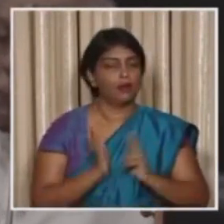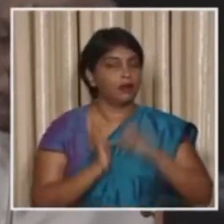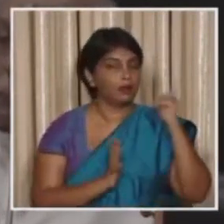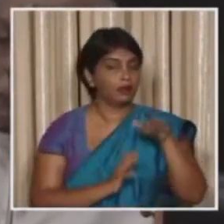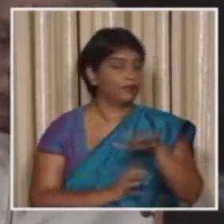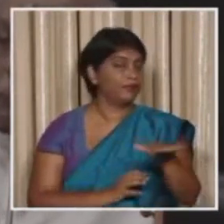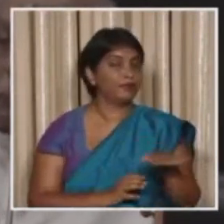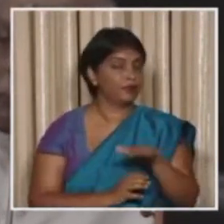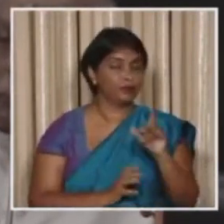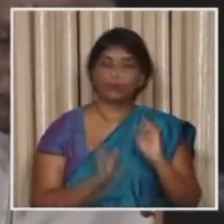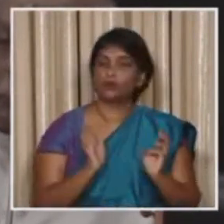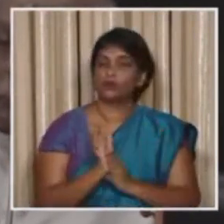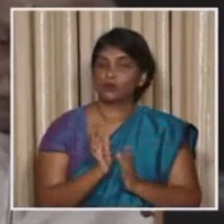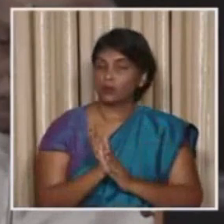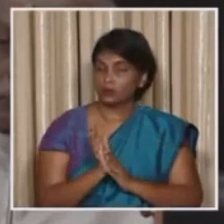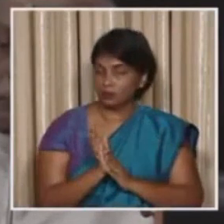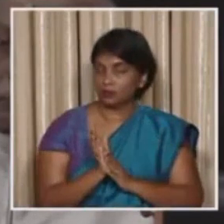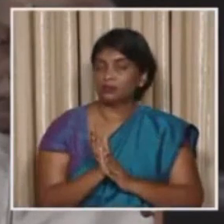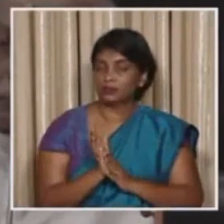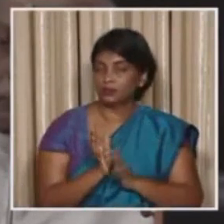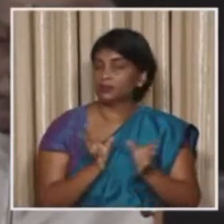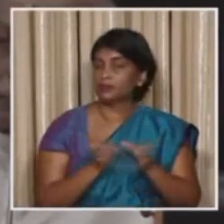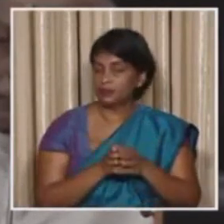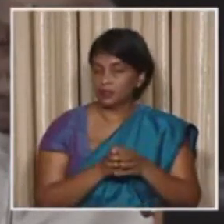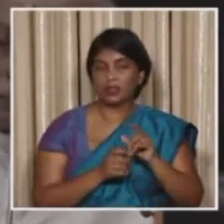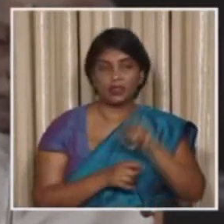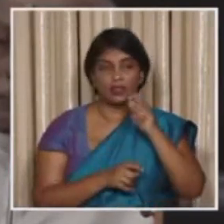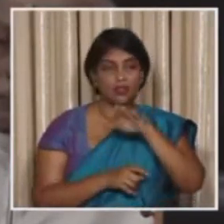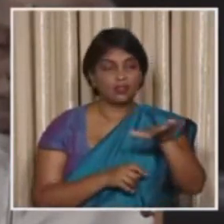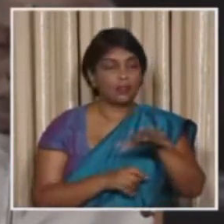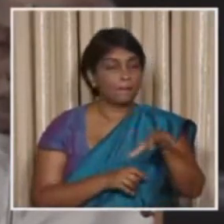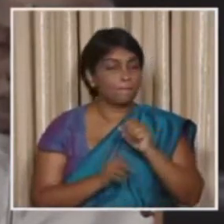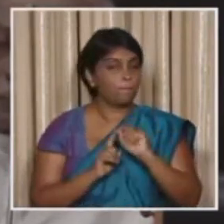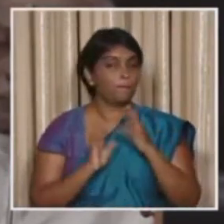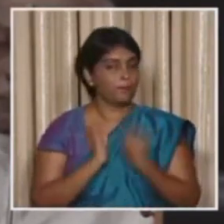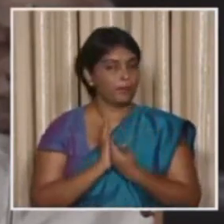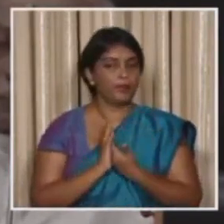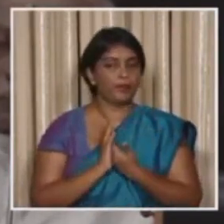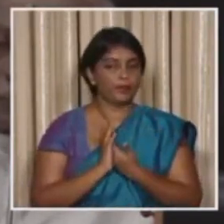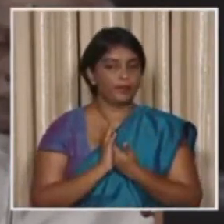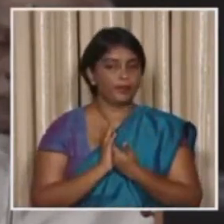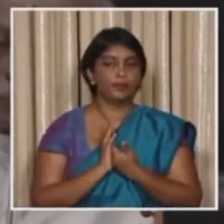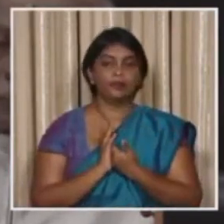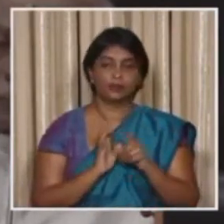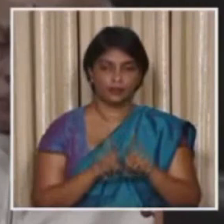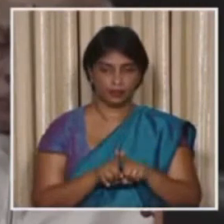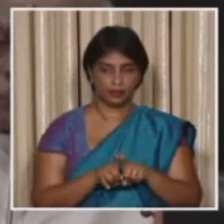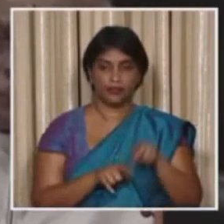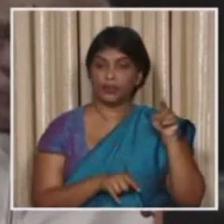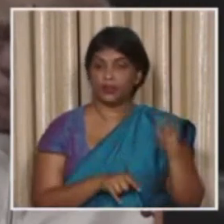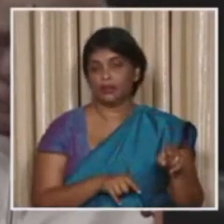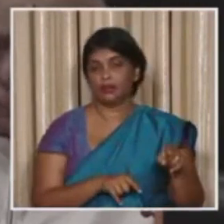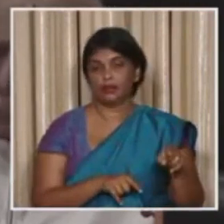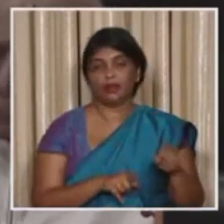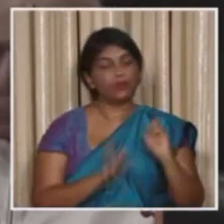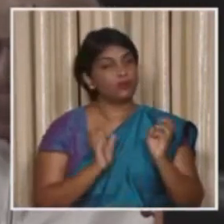Land Utilization Policy. A draft National Land Commission Amendment Law has been prepared and is